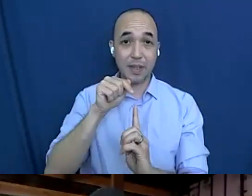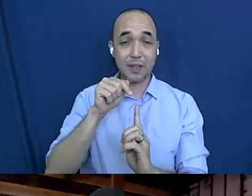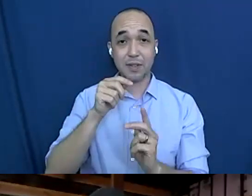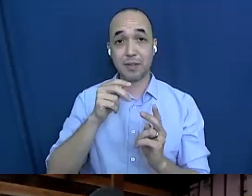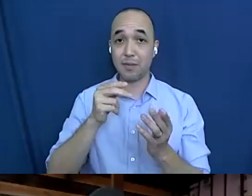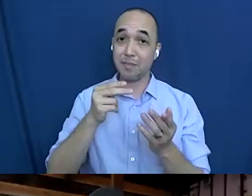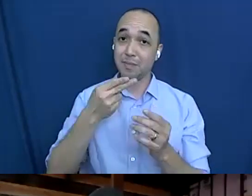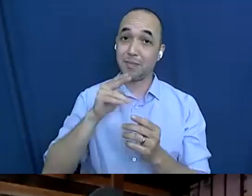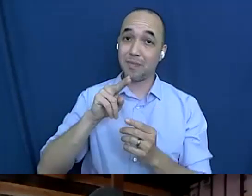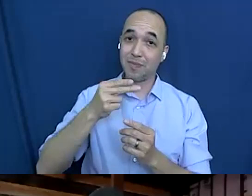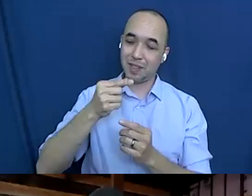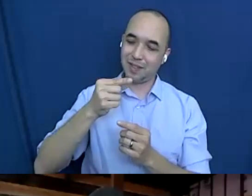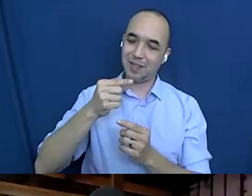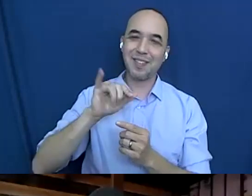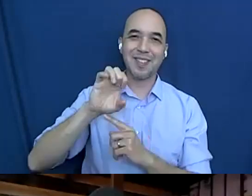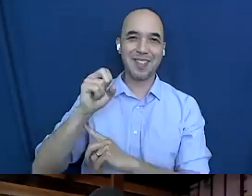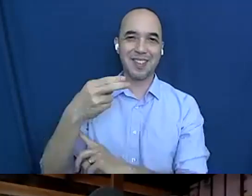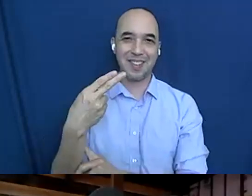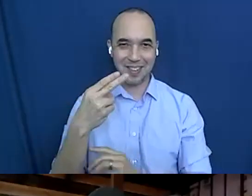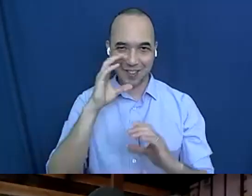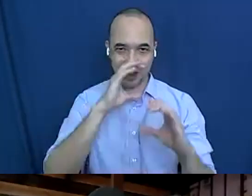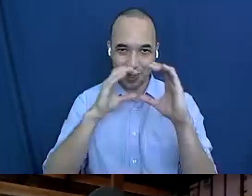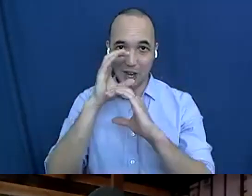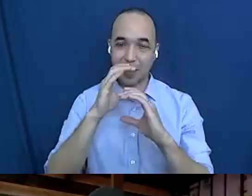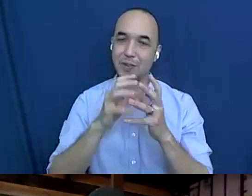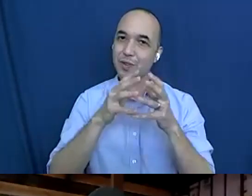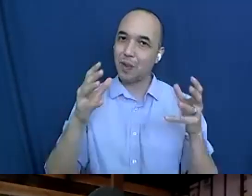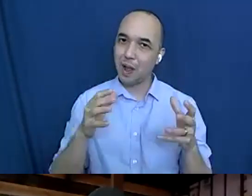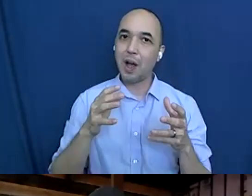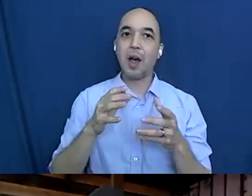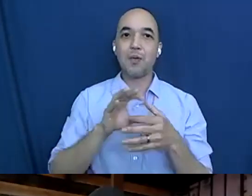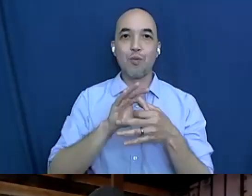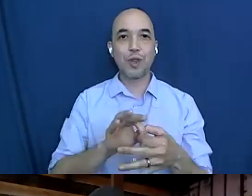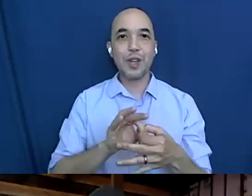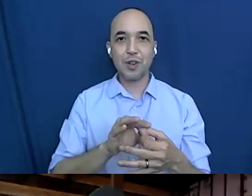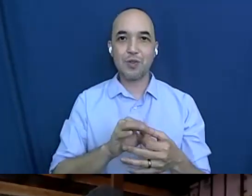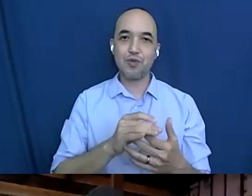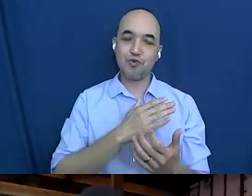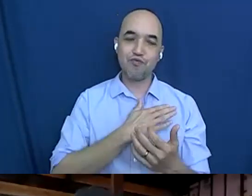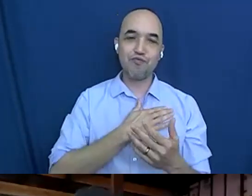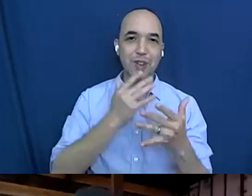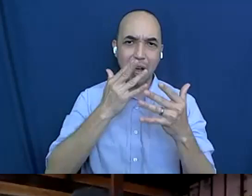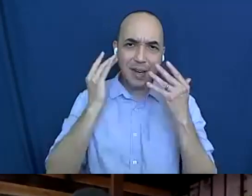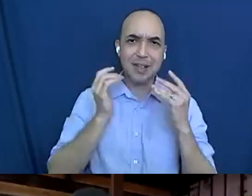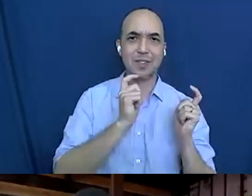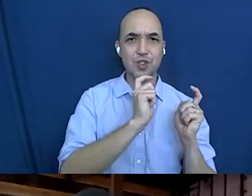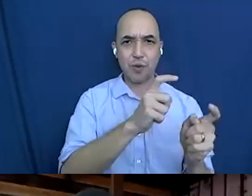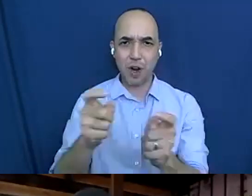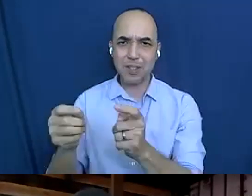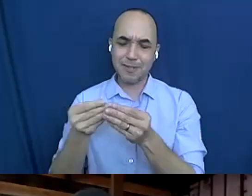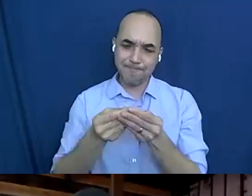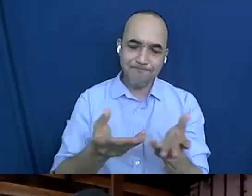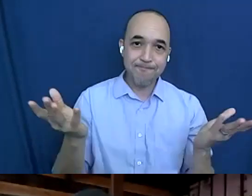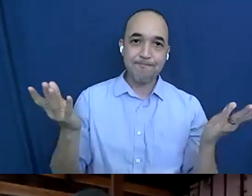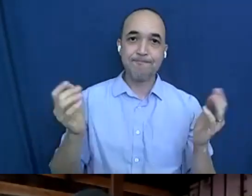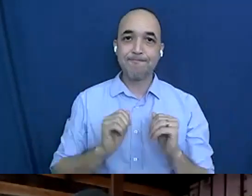the list, and hopefully that spirit can be carried through in people's lives. Misha, do you have any last question for Rodney? No, I don't have